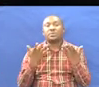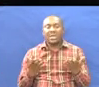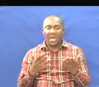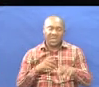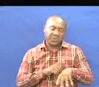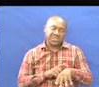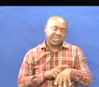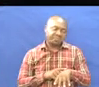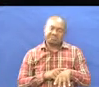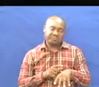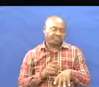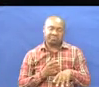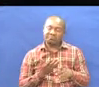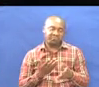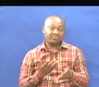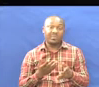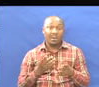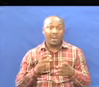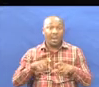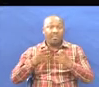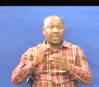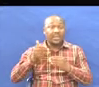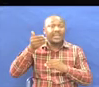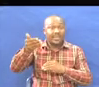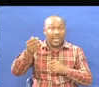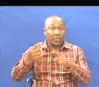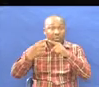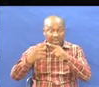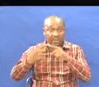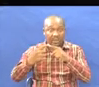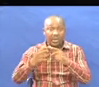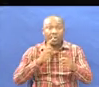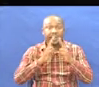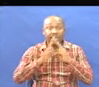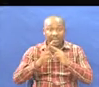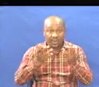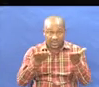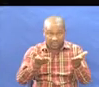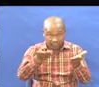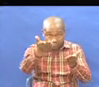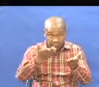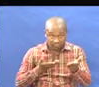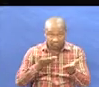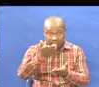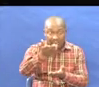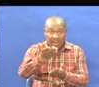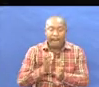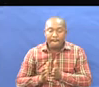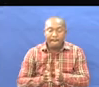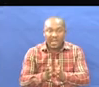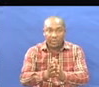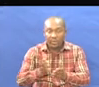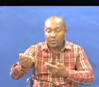not allow us, but the next time we are going to meet, we are going to be discussing the method of